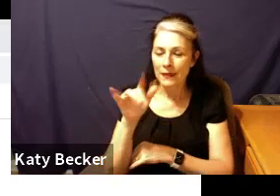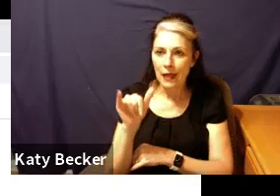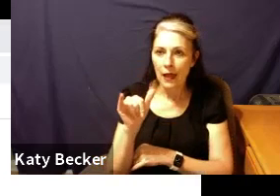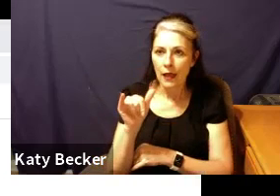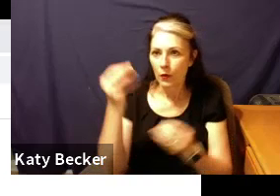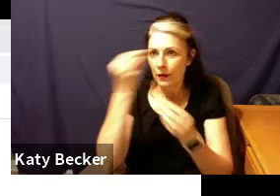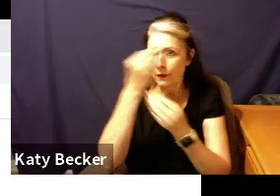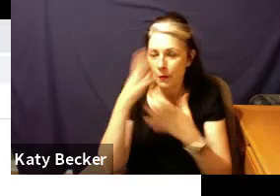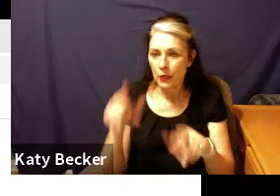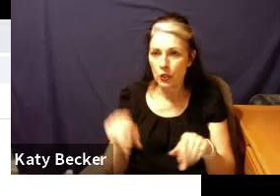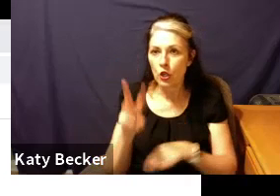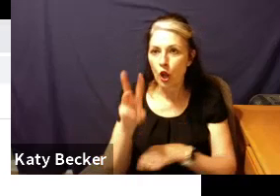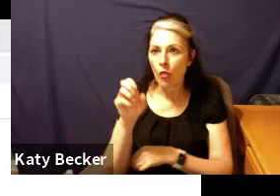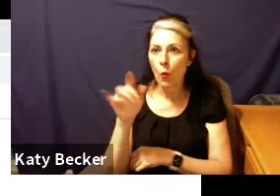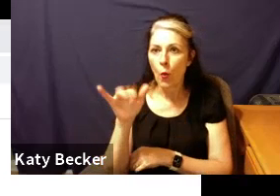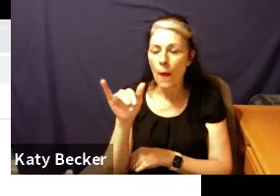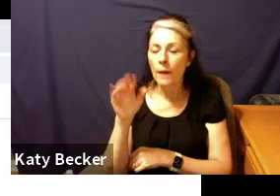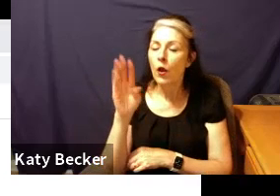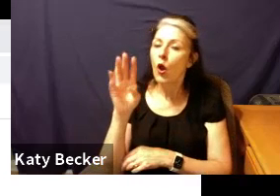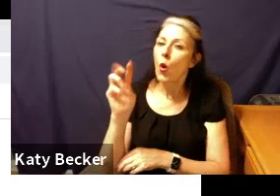as well.